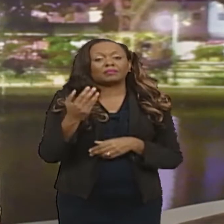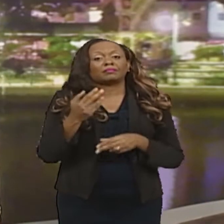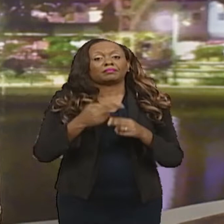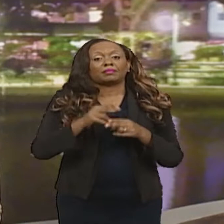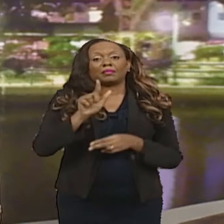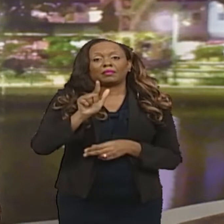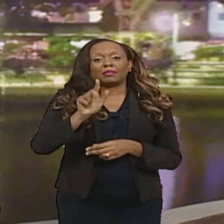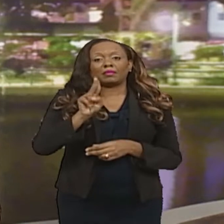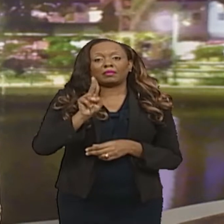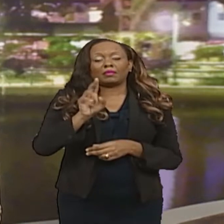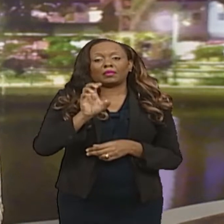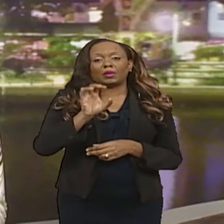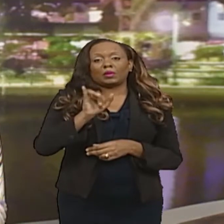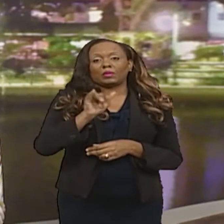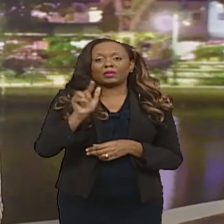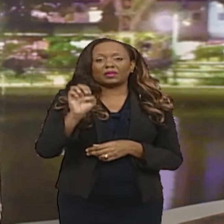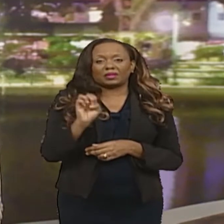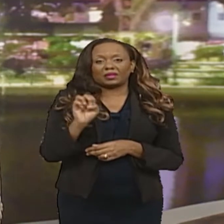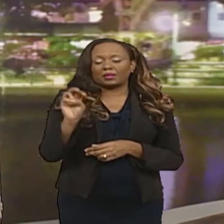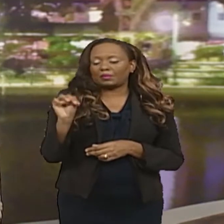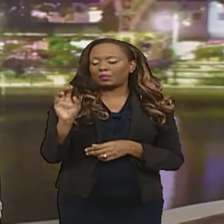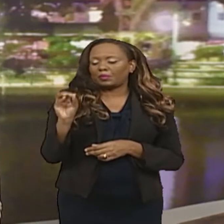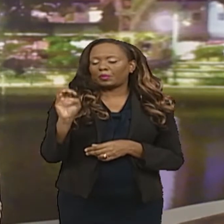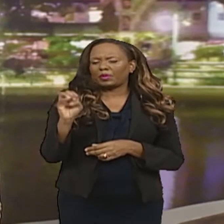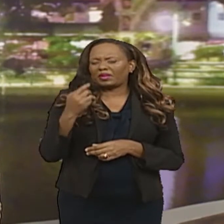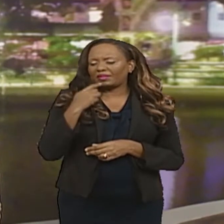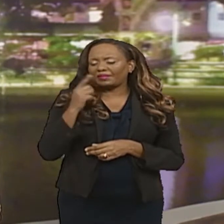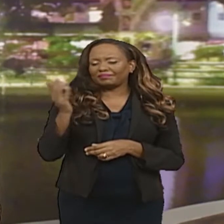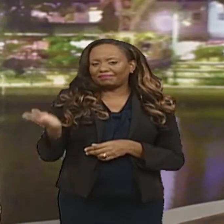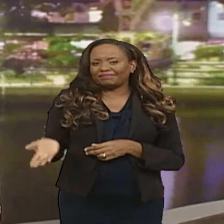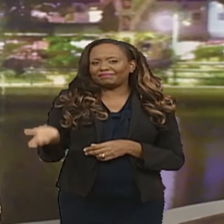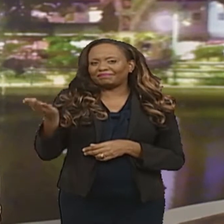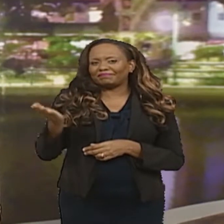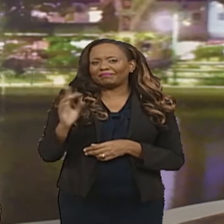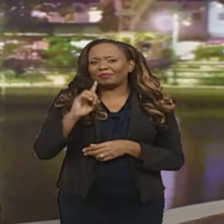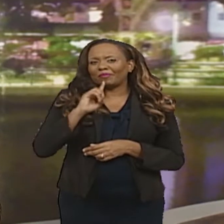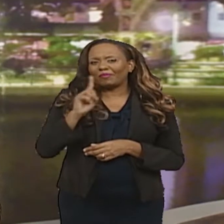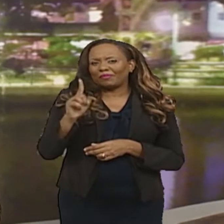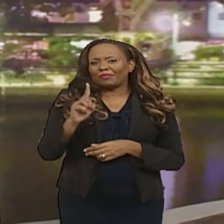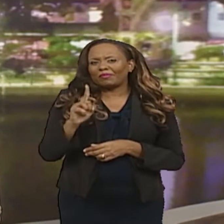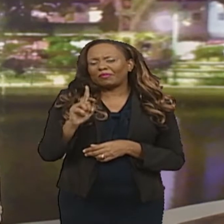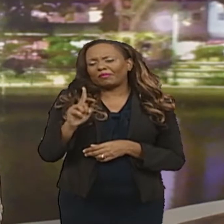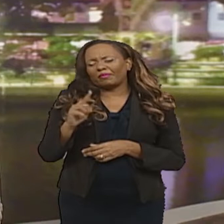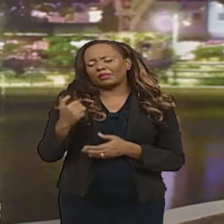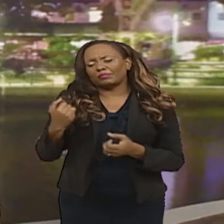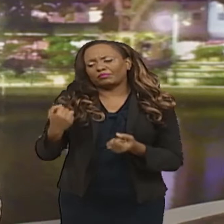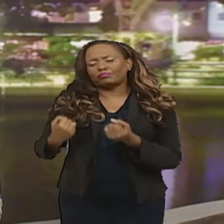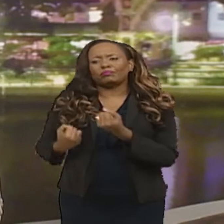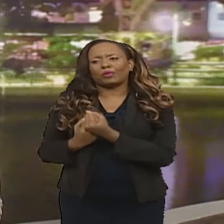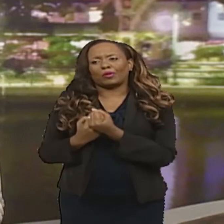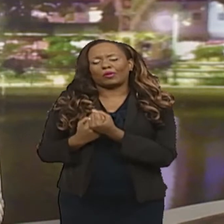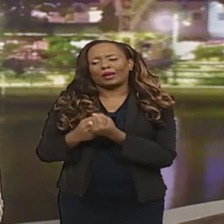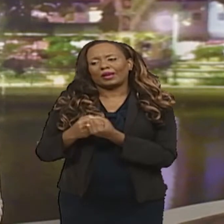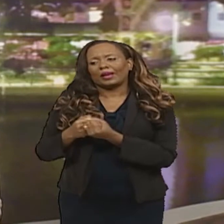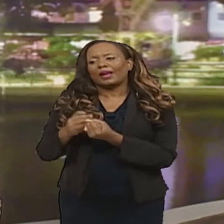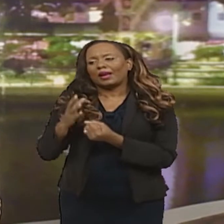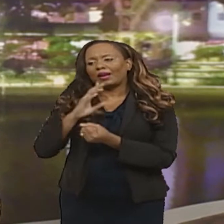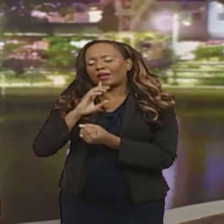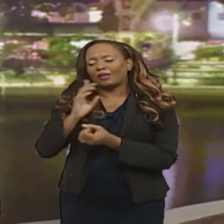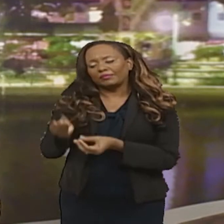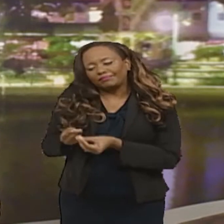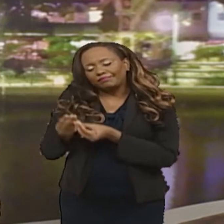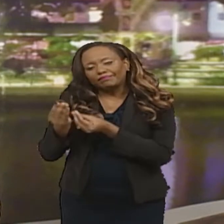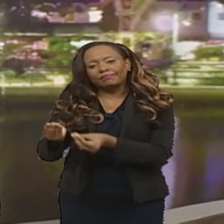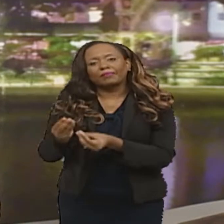Affairs, Senator Lucille Moore, says Sir Fred Gallo made an invaluable contribution to journalism. She says Sir Fred